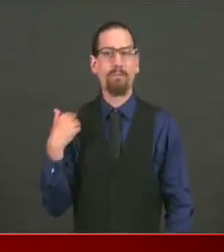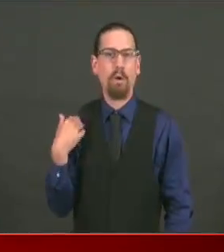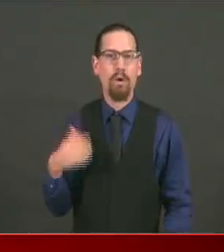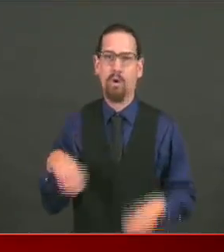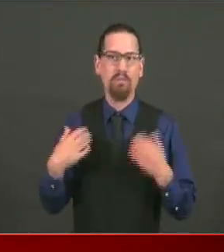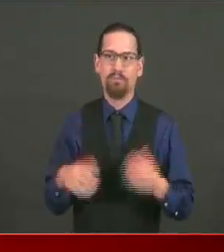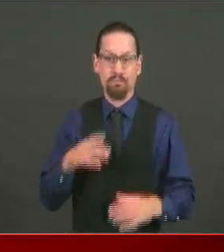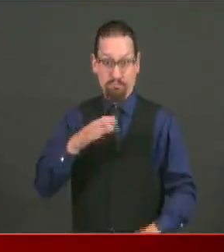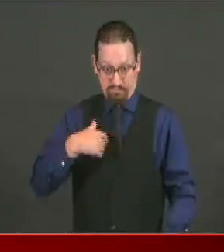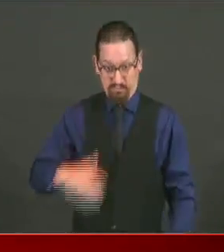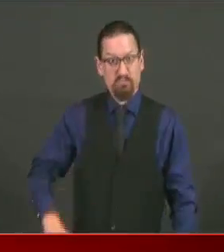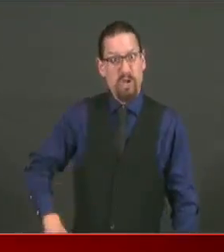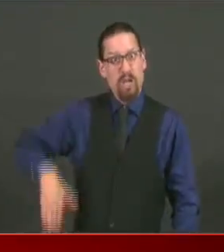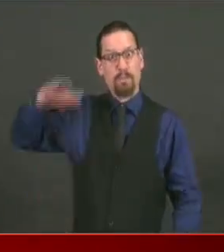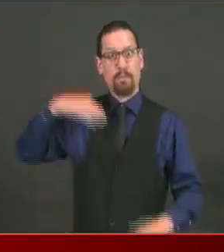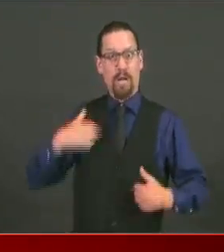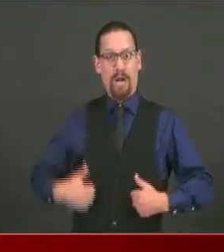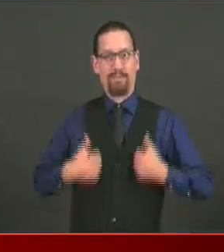lifetimes.